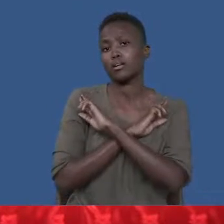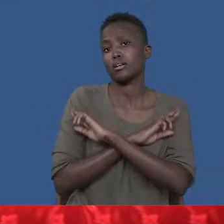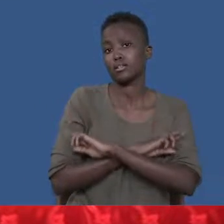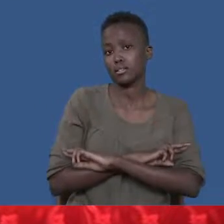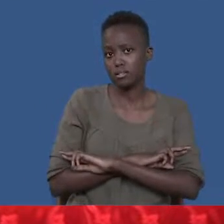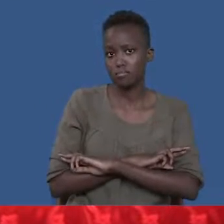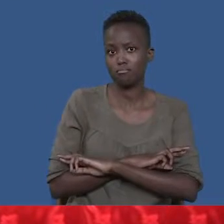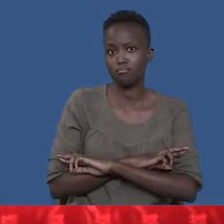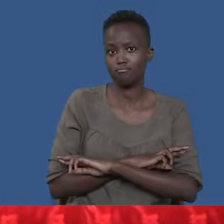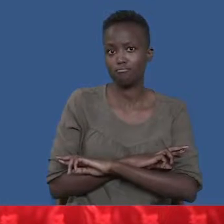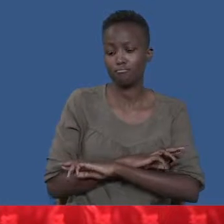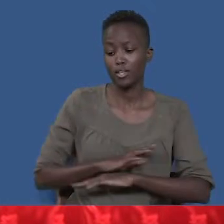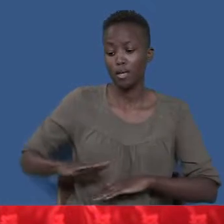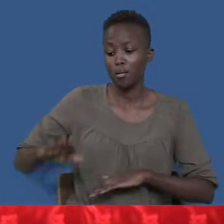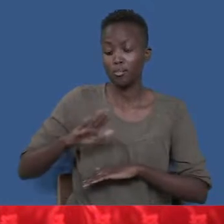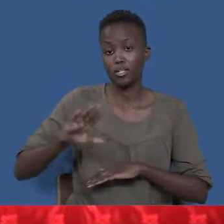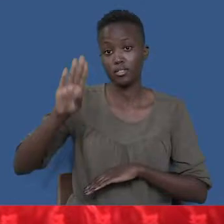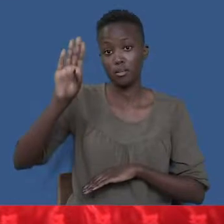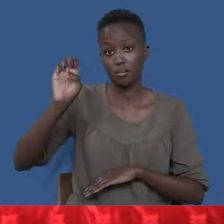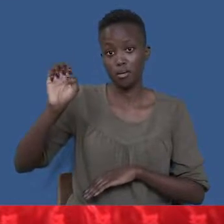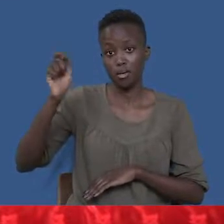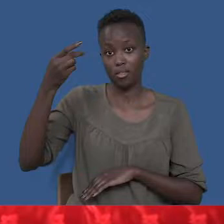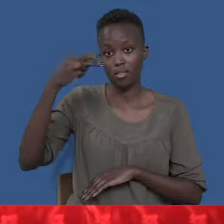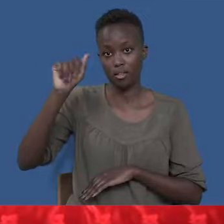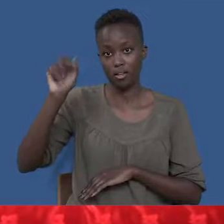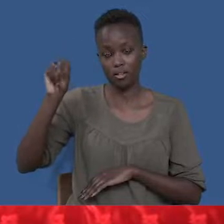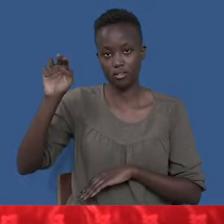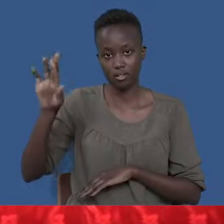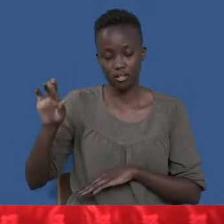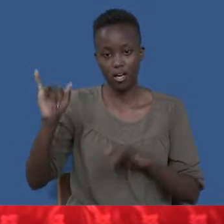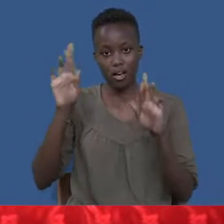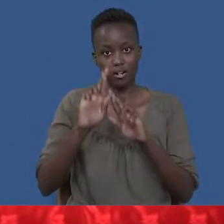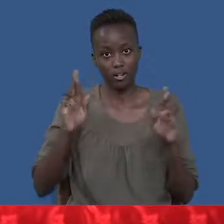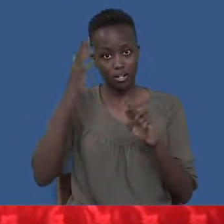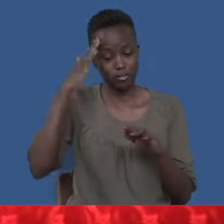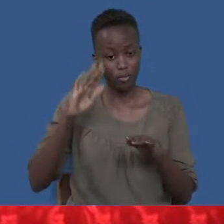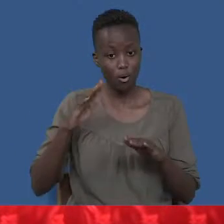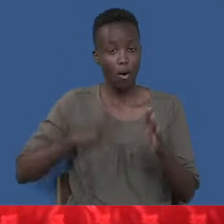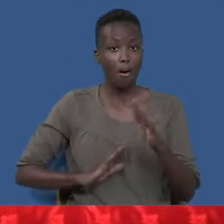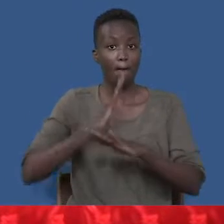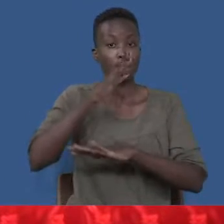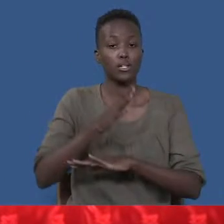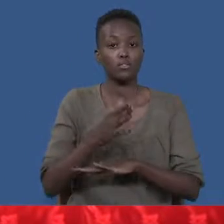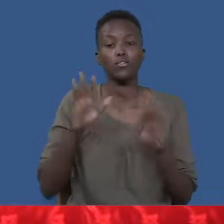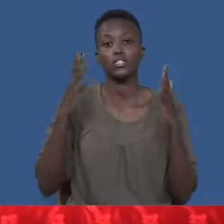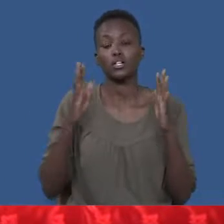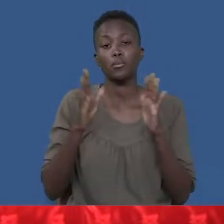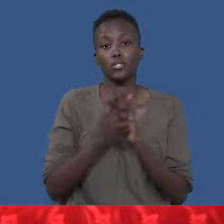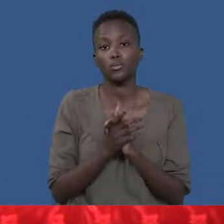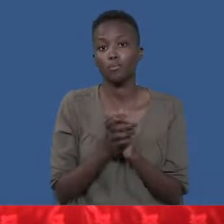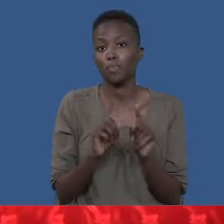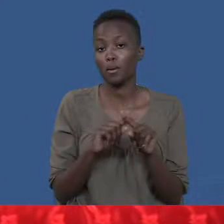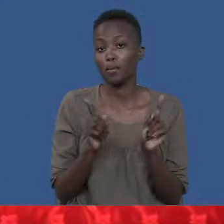in his place of residence in Bethany in preparation for the Passover the following day.